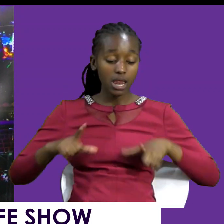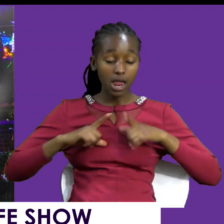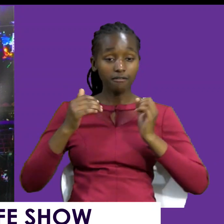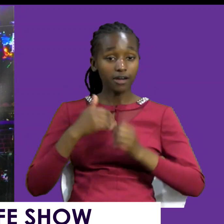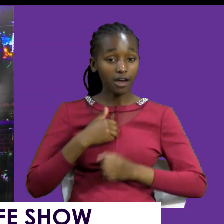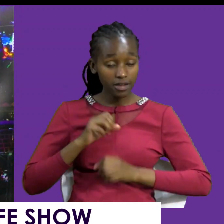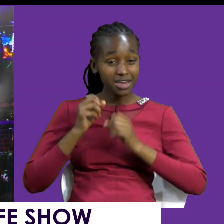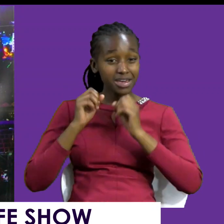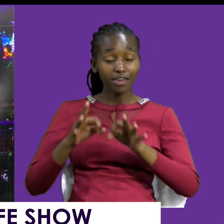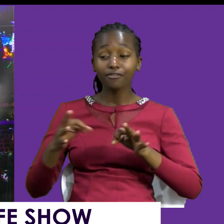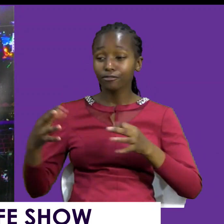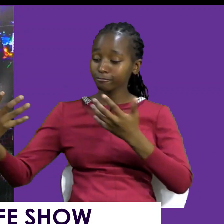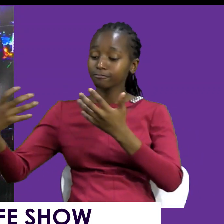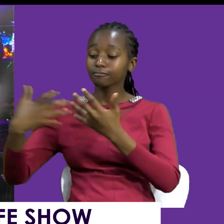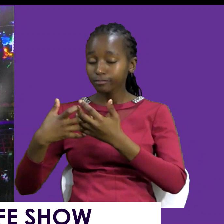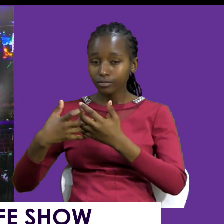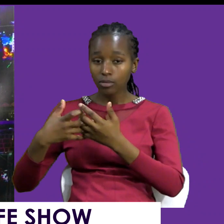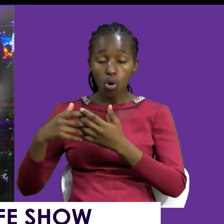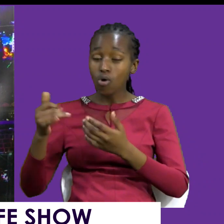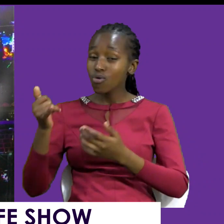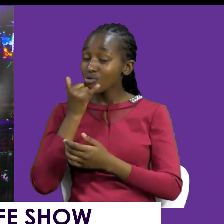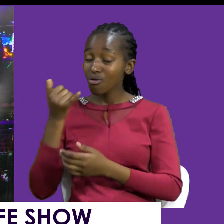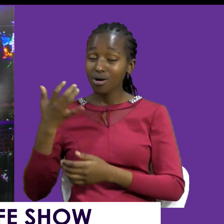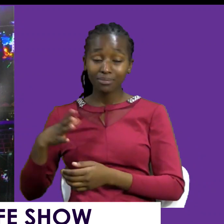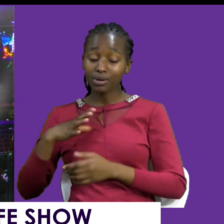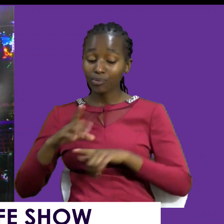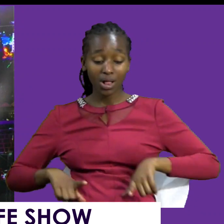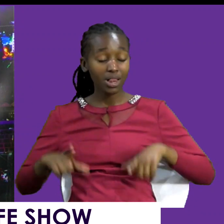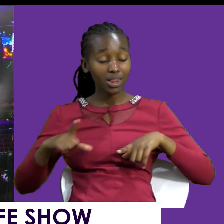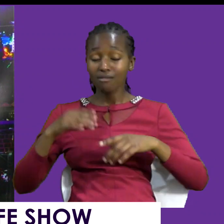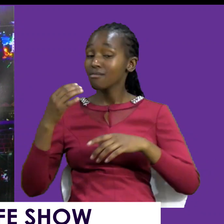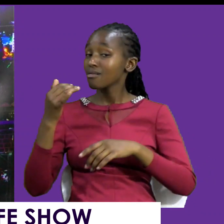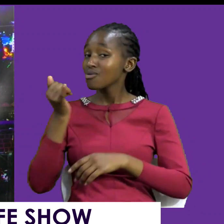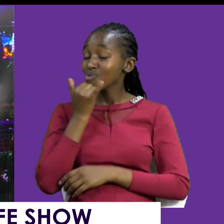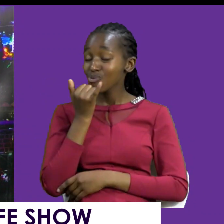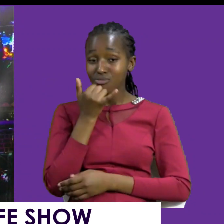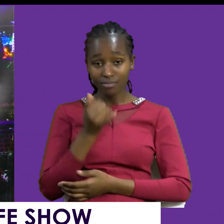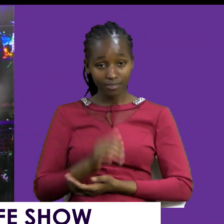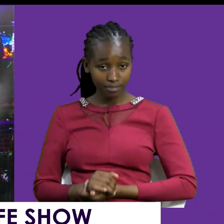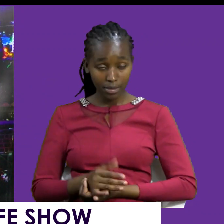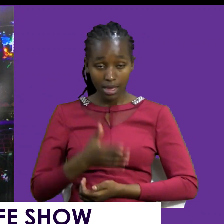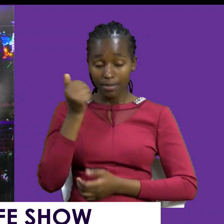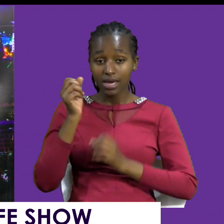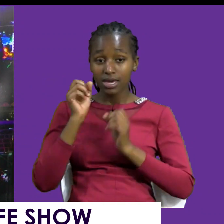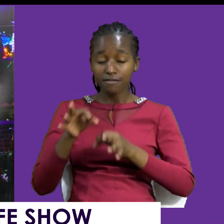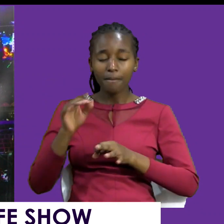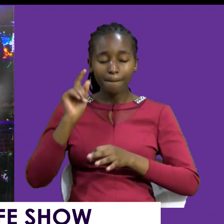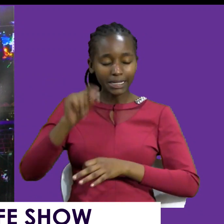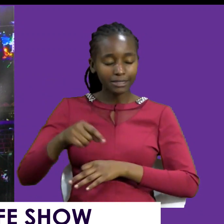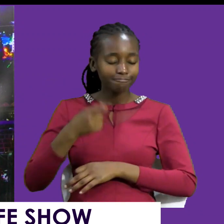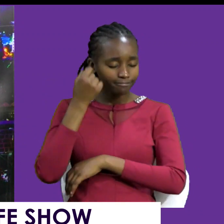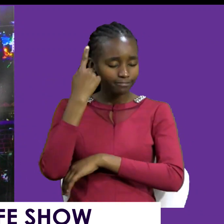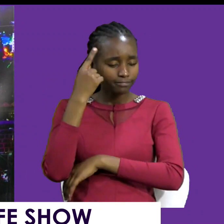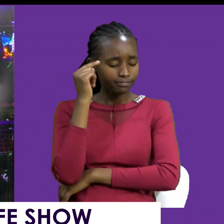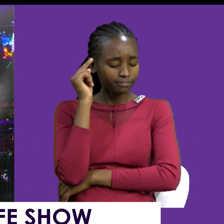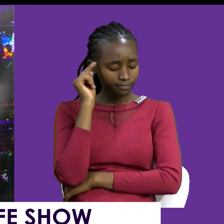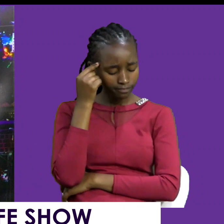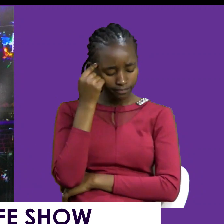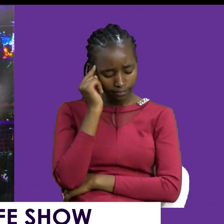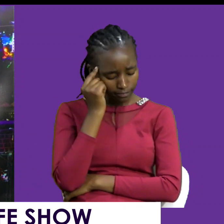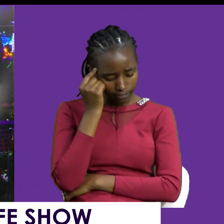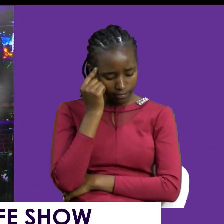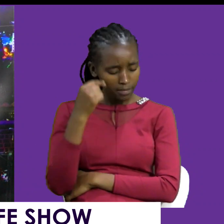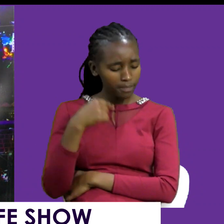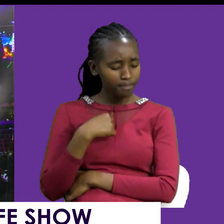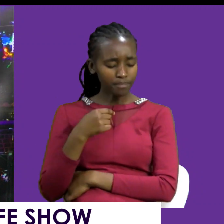wrong people, you find a wrong life. That is why you need to start diagnosing. Why is it that the people you attract in